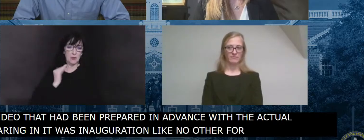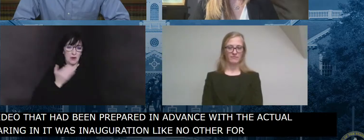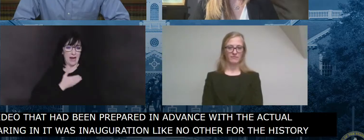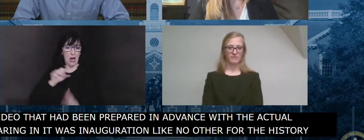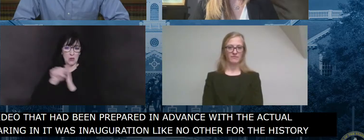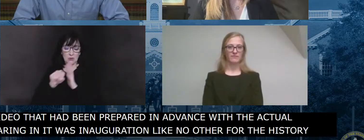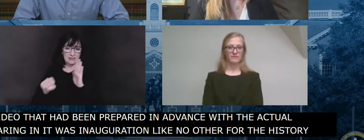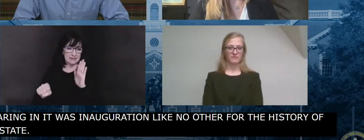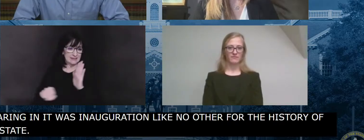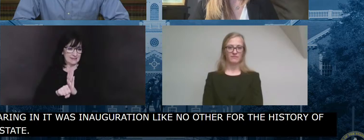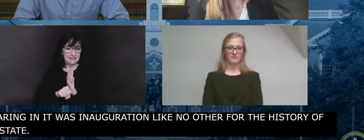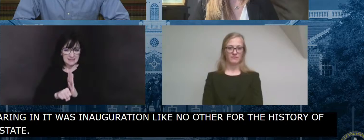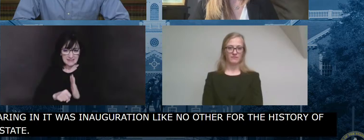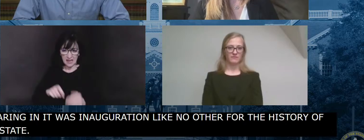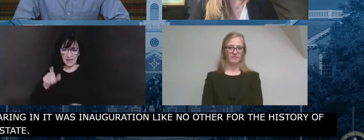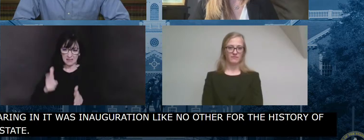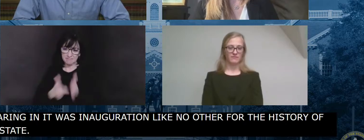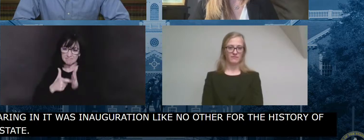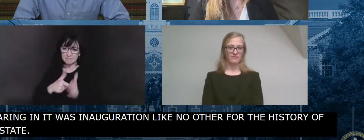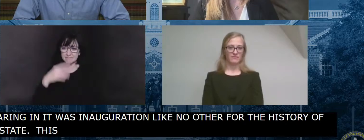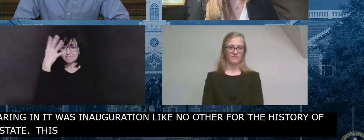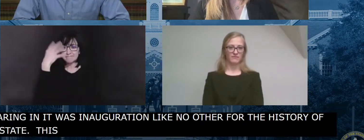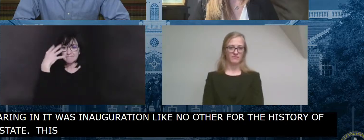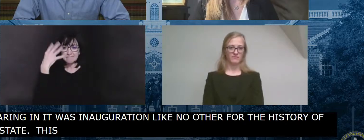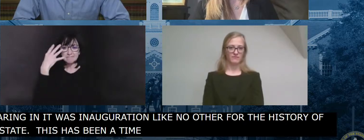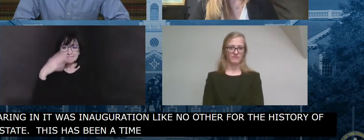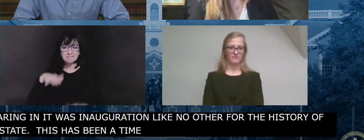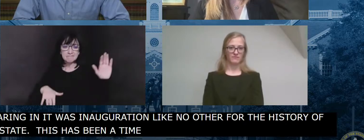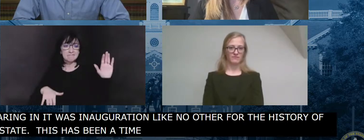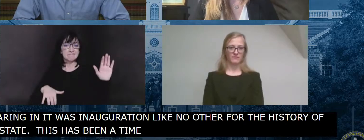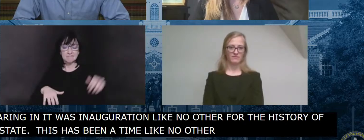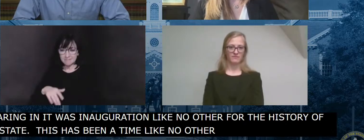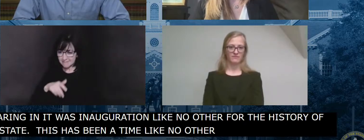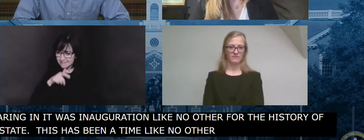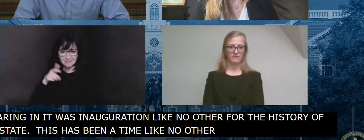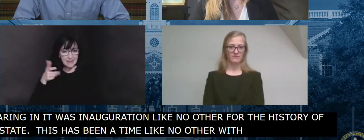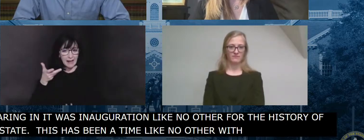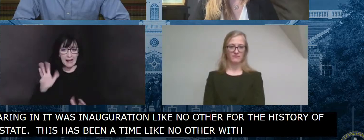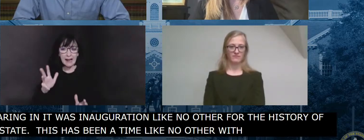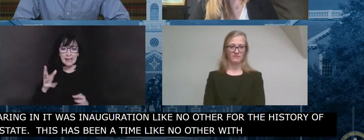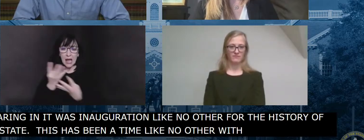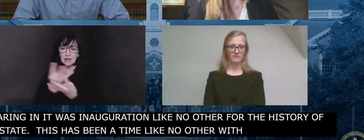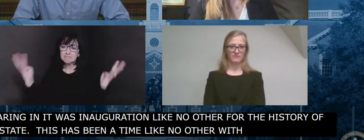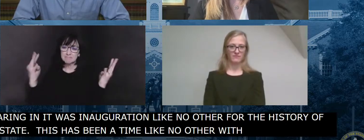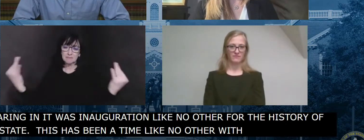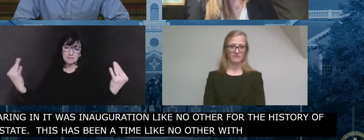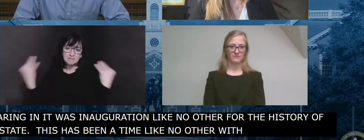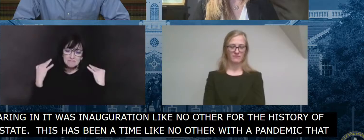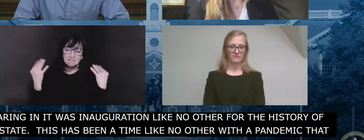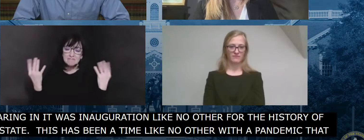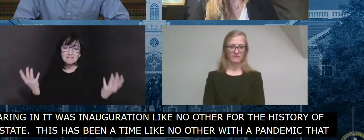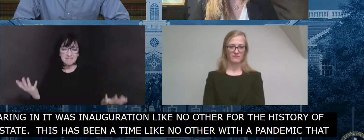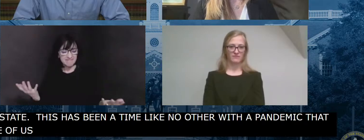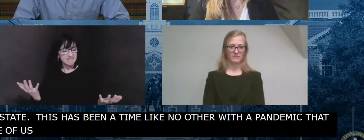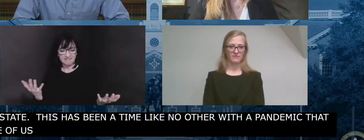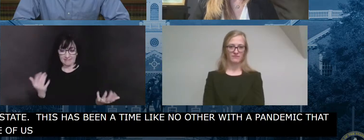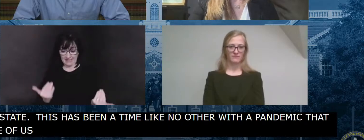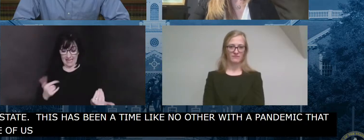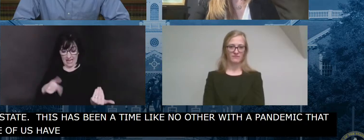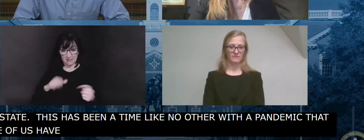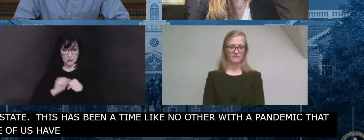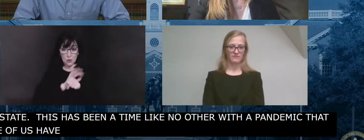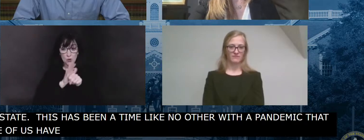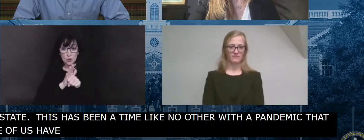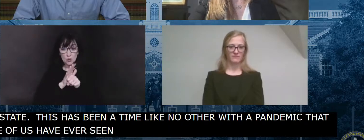in the history of a state, with a pandemic, a COVID-19 pandemic that none of us have ever seen before in our lifetime. The